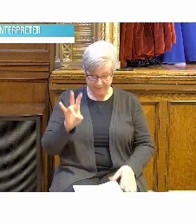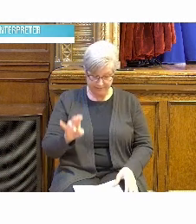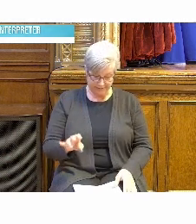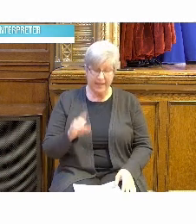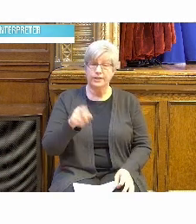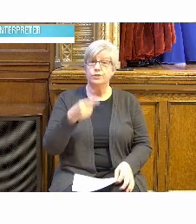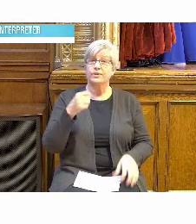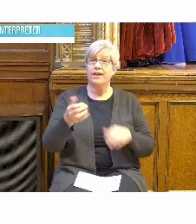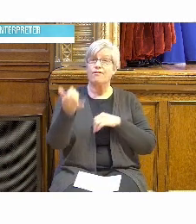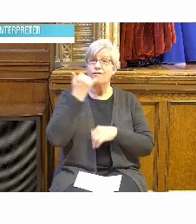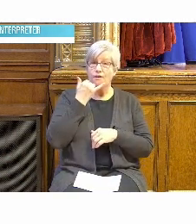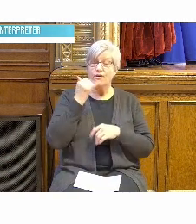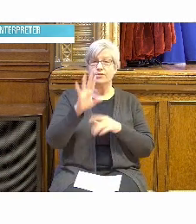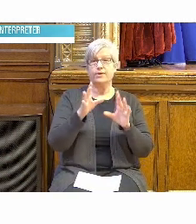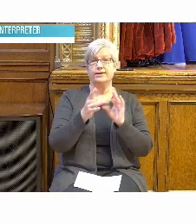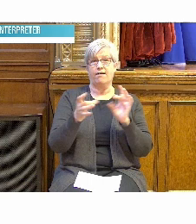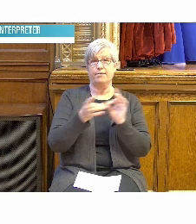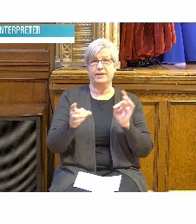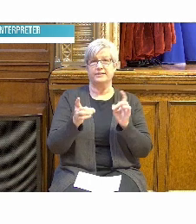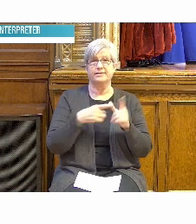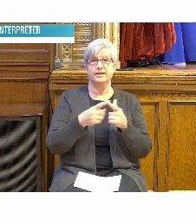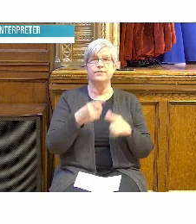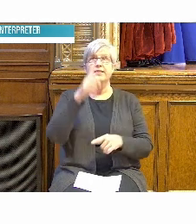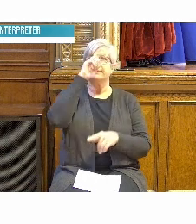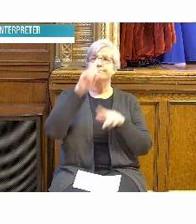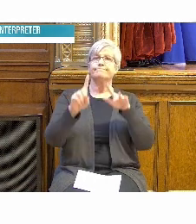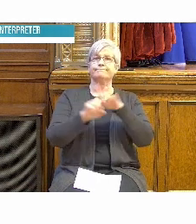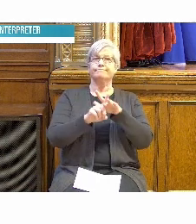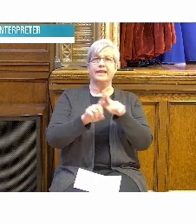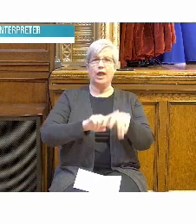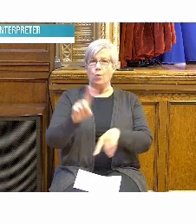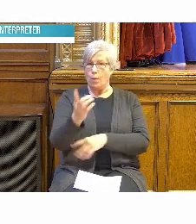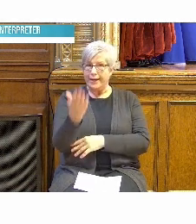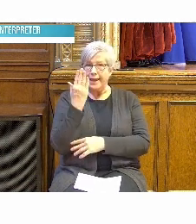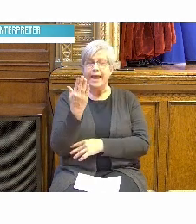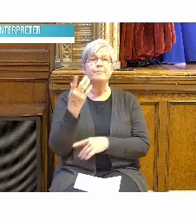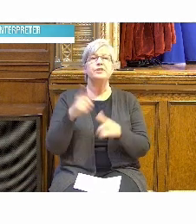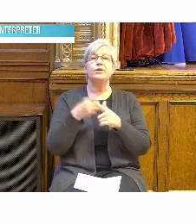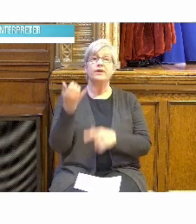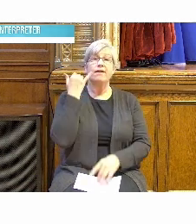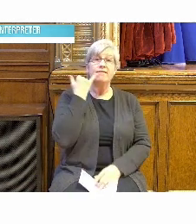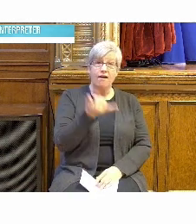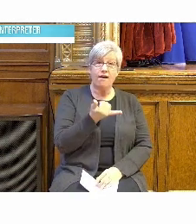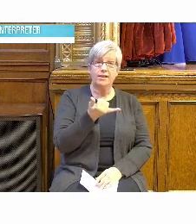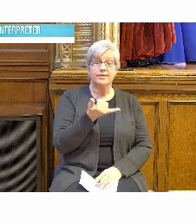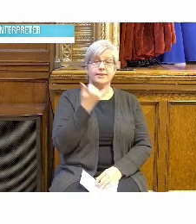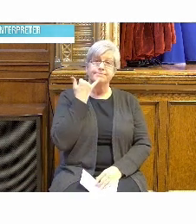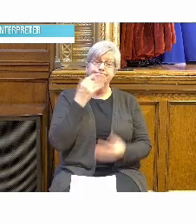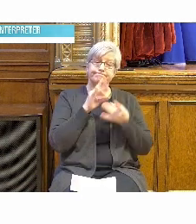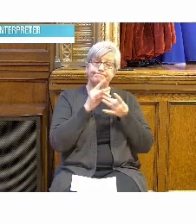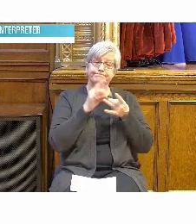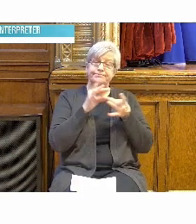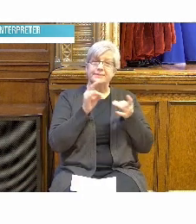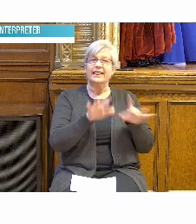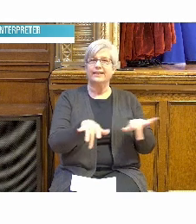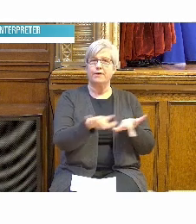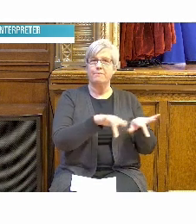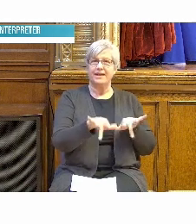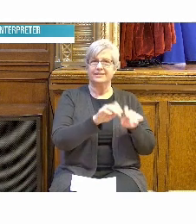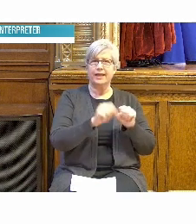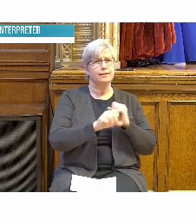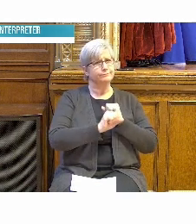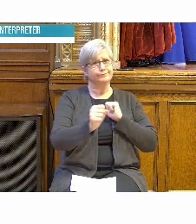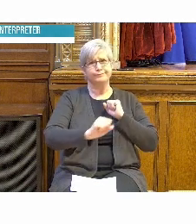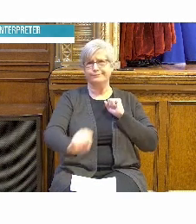518-473-3997, and you can call in your testimony. So if you think of something at 1 a.m. in the morning, you can just pick up the phone and always leave a